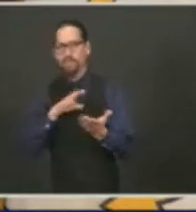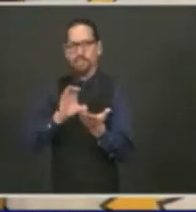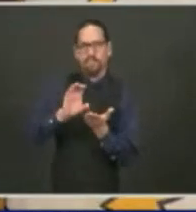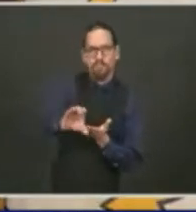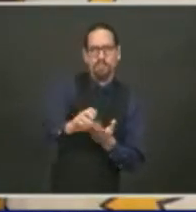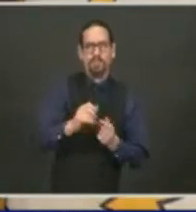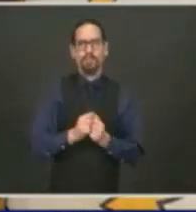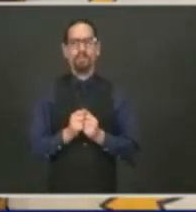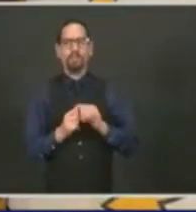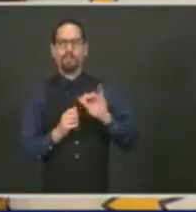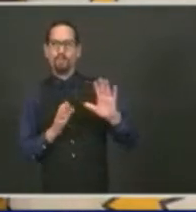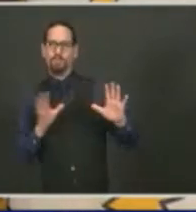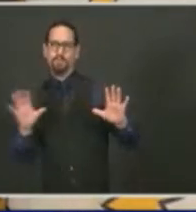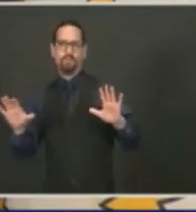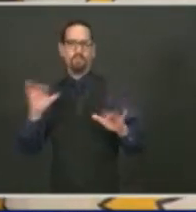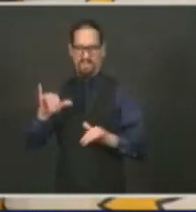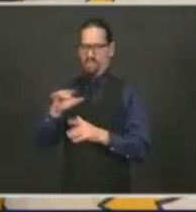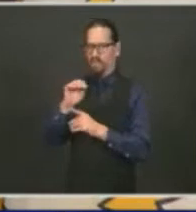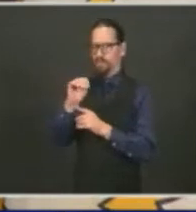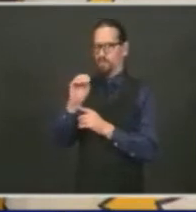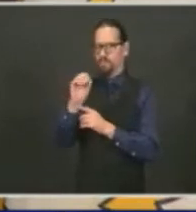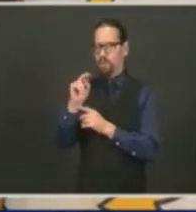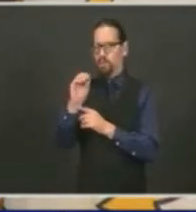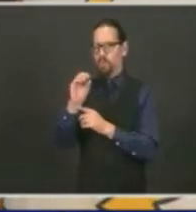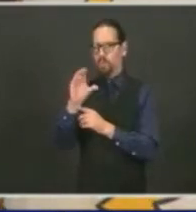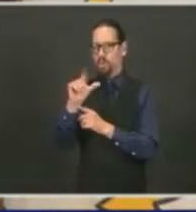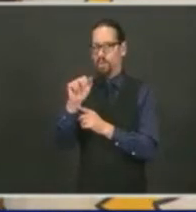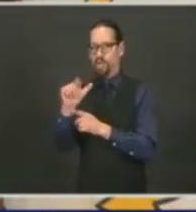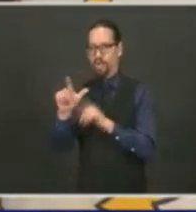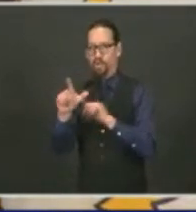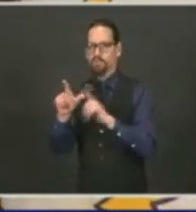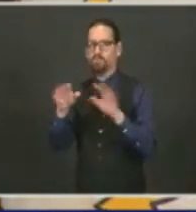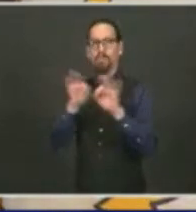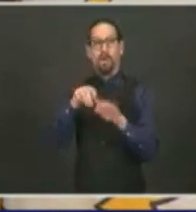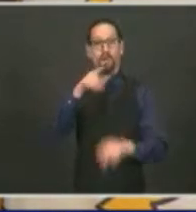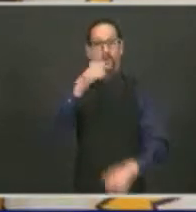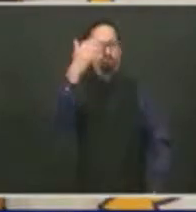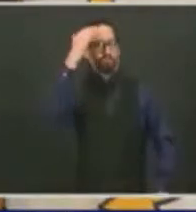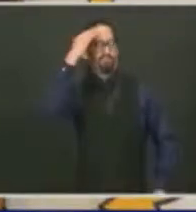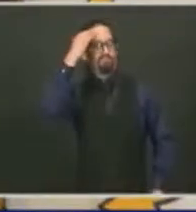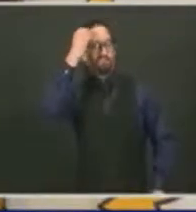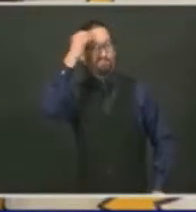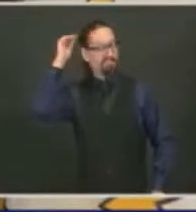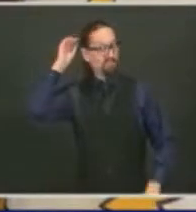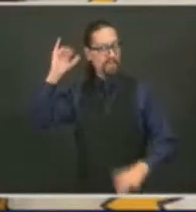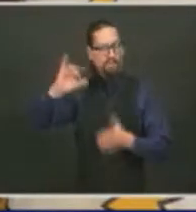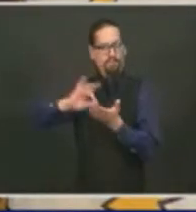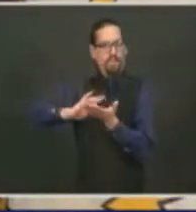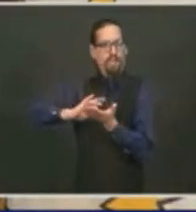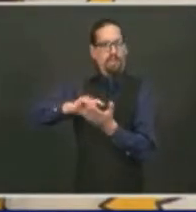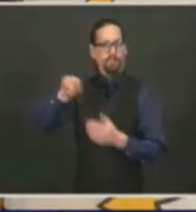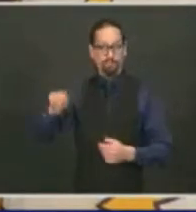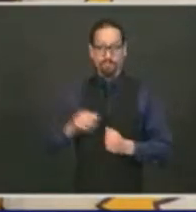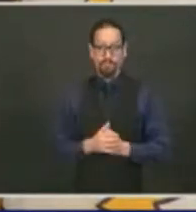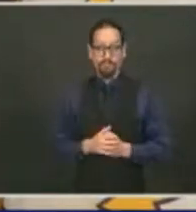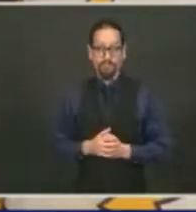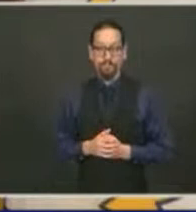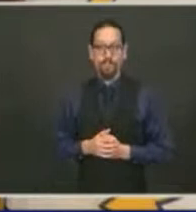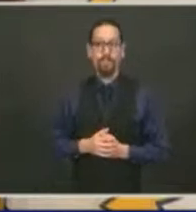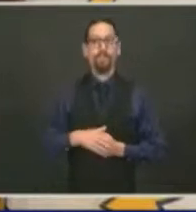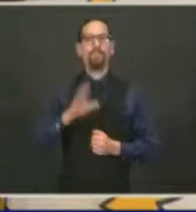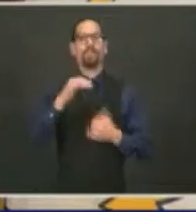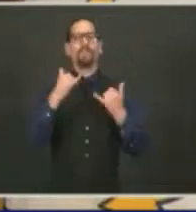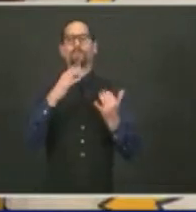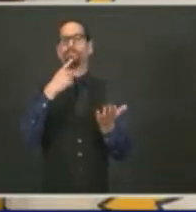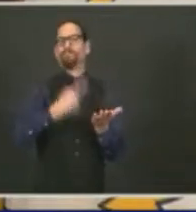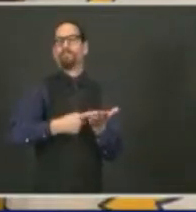are important, and I want to keep that in the back of your mind. I want to just talk a little bit about testing. I want to talk about my testing experience. So